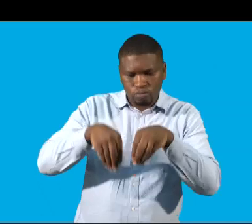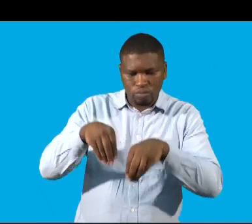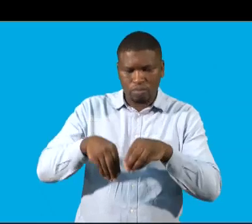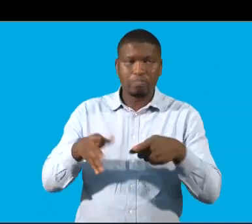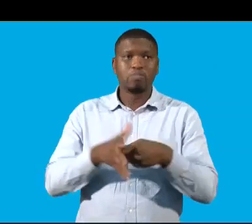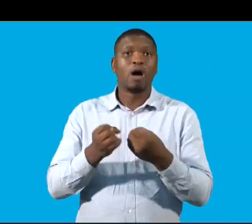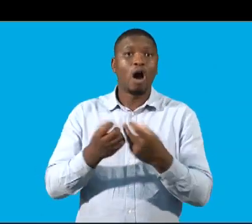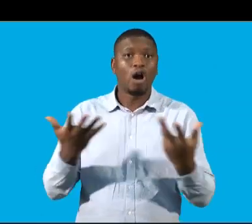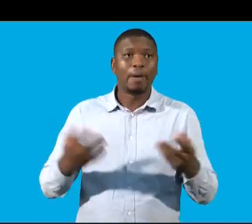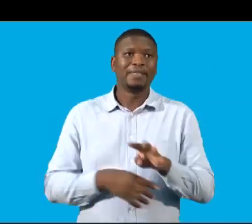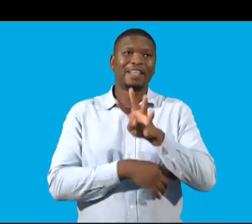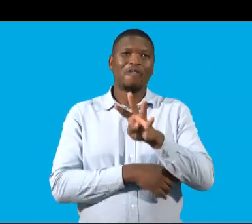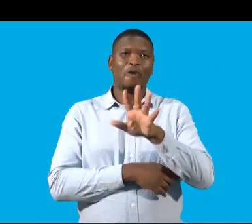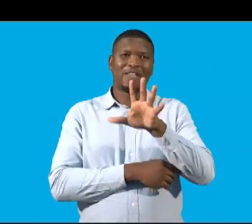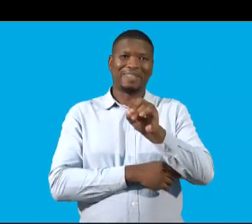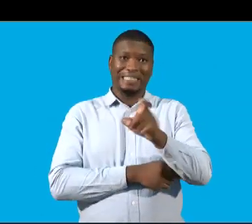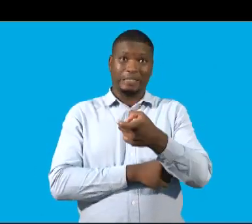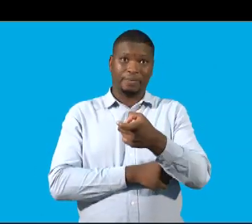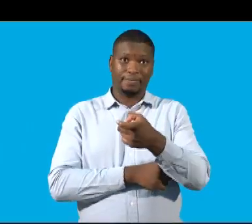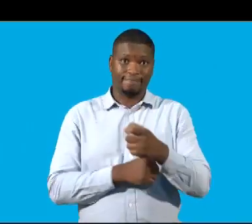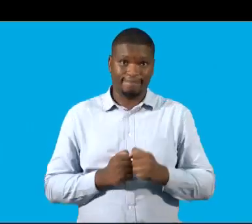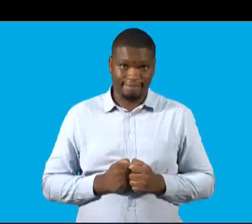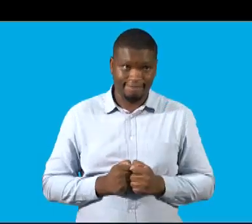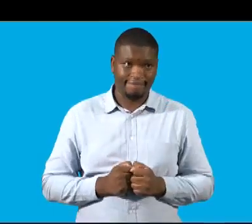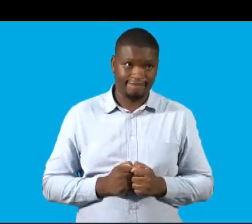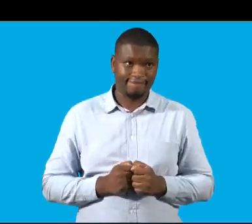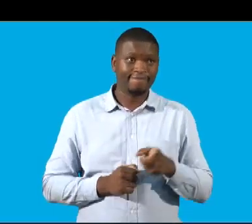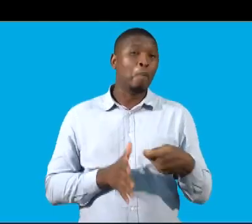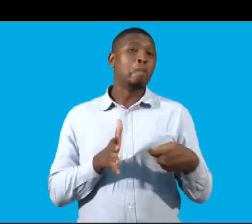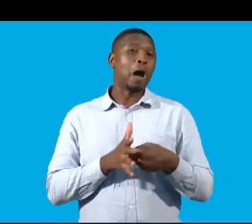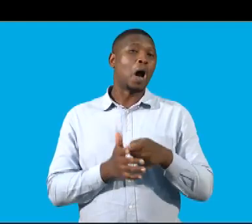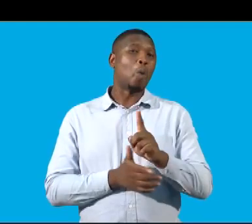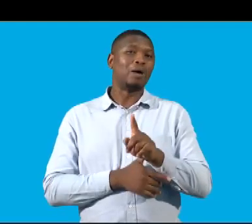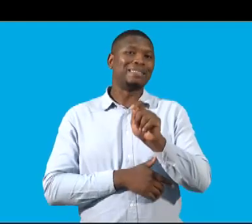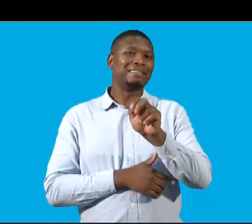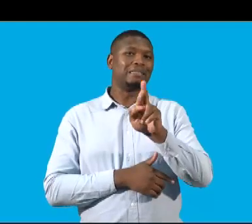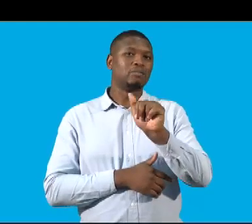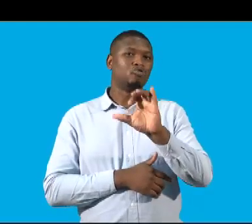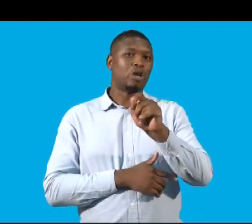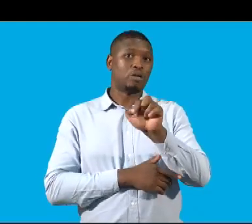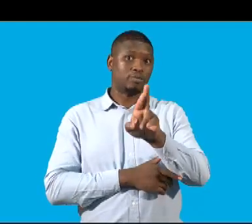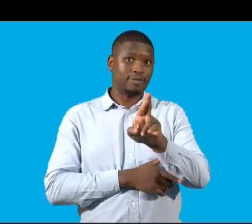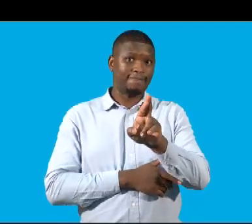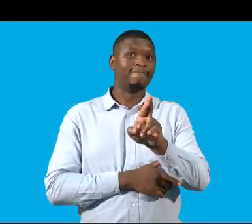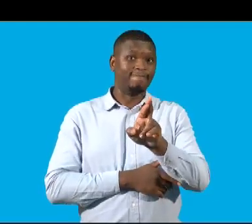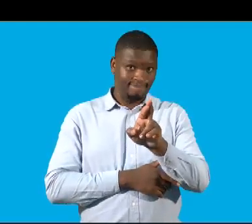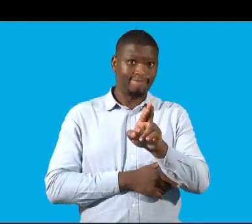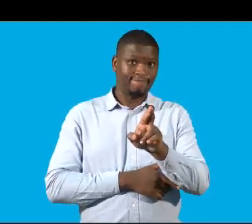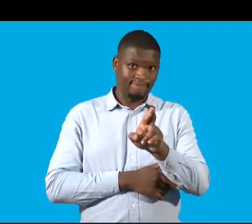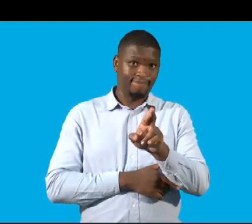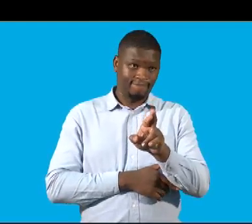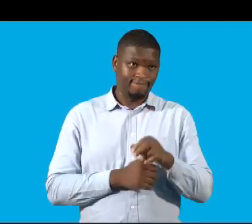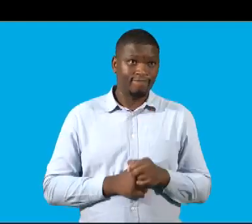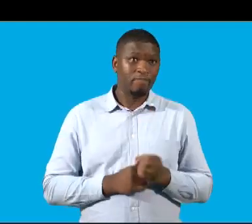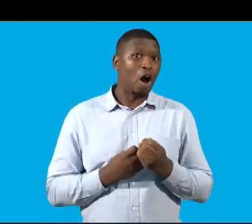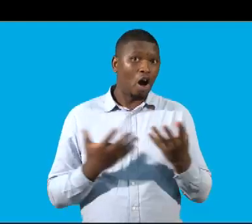450,000 rand. So now we are going to look at questions that are concerning this farmer that bought this truck at 450,000